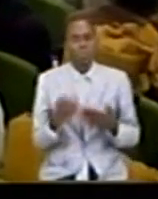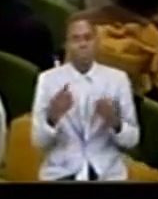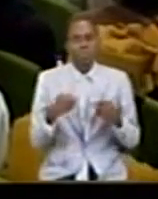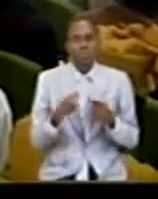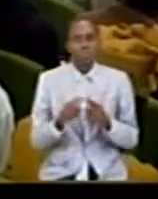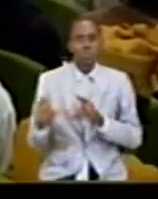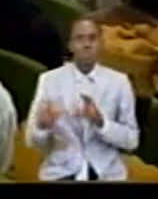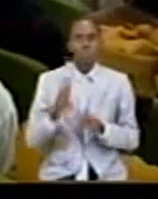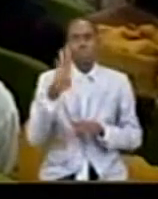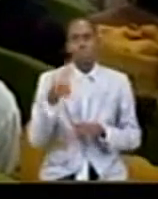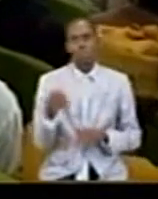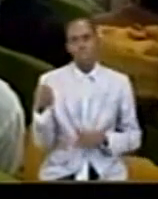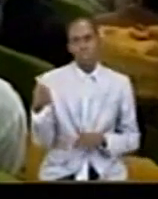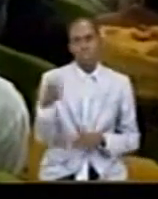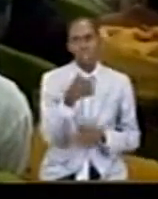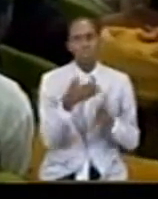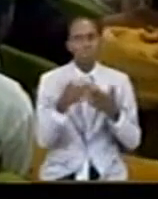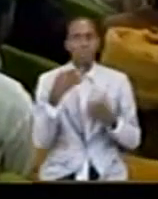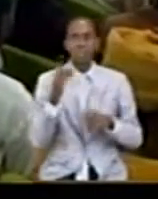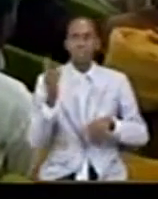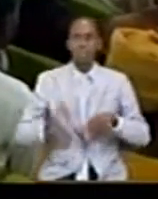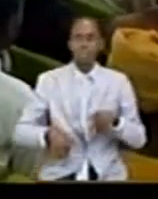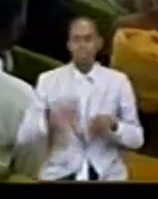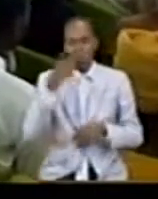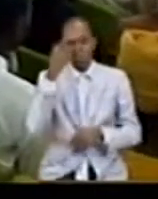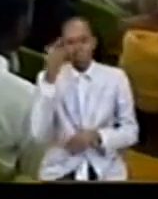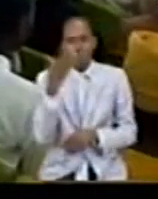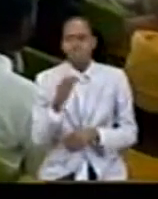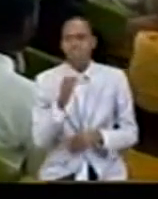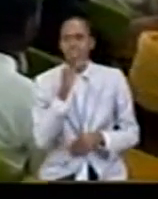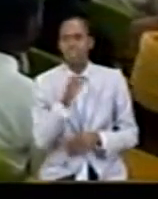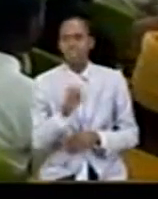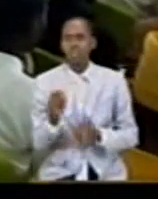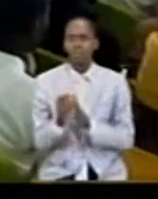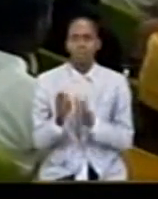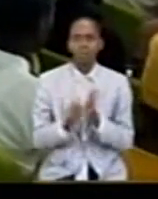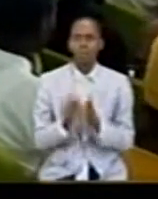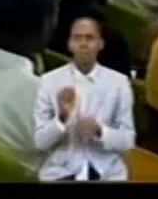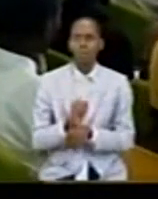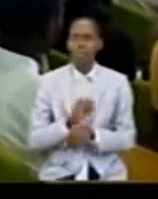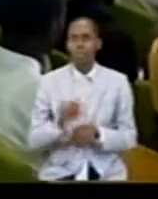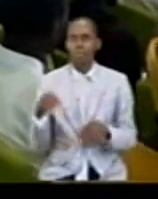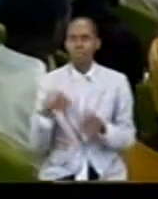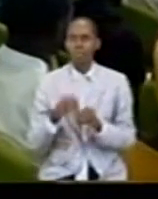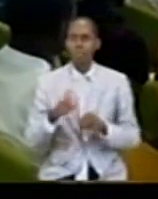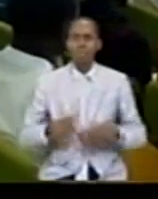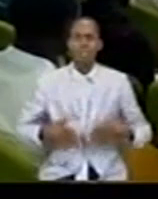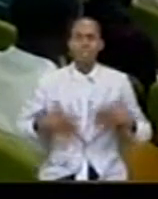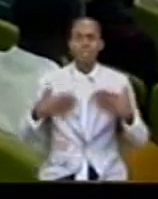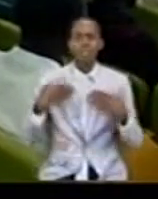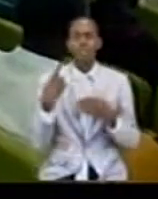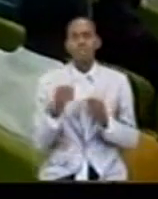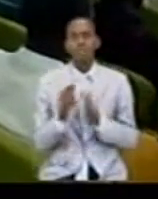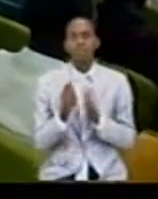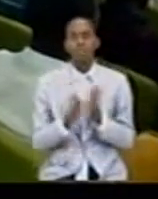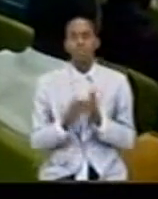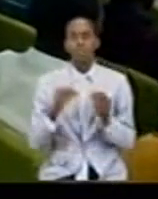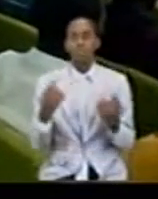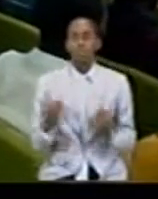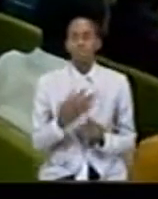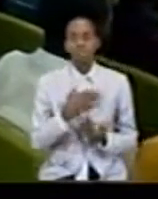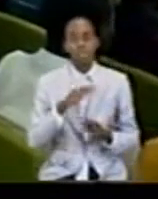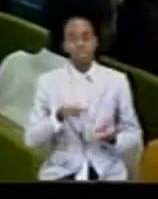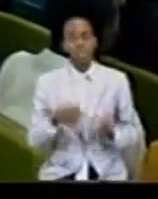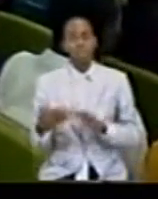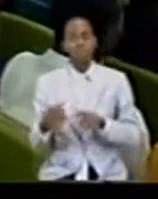before, and you couldn't, because there's a law operating in your life. The law of sin and death. But